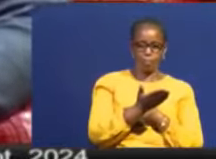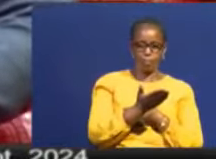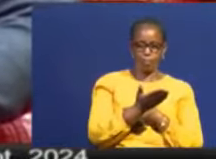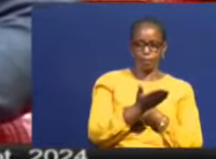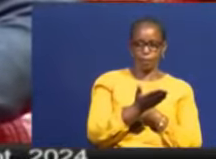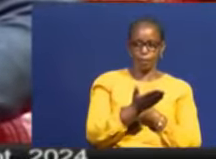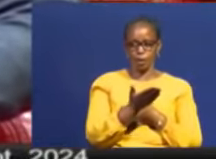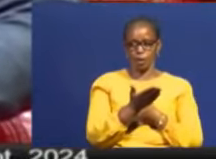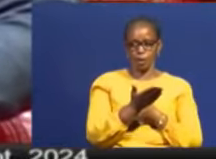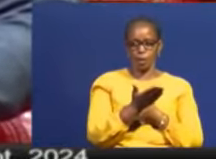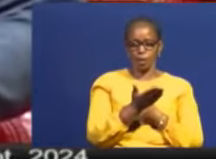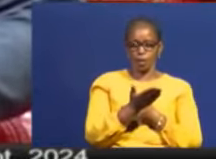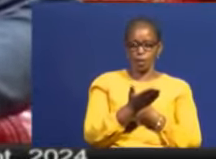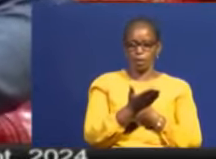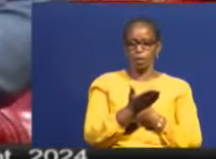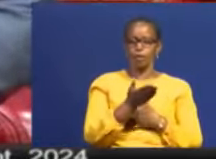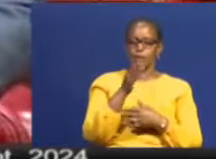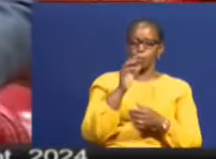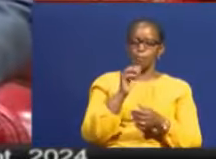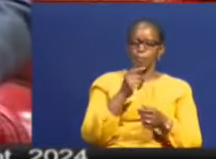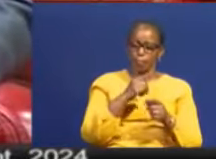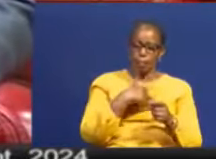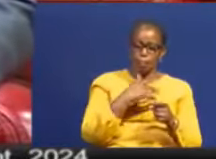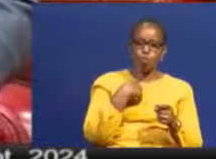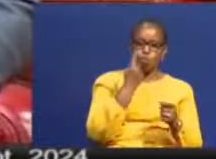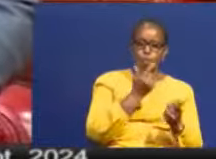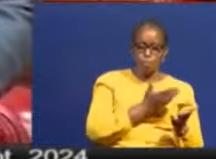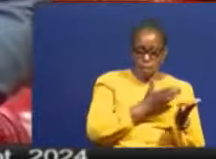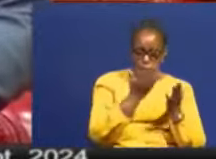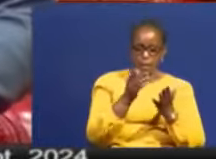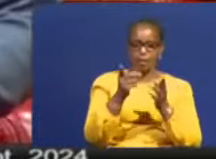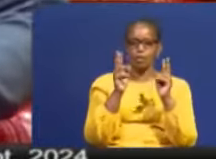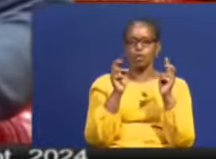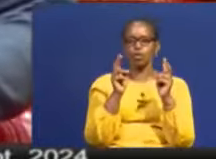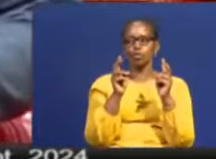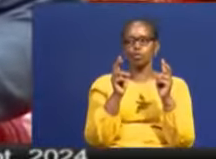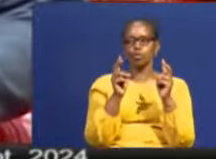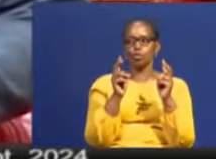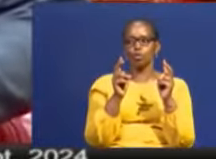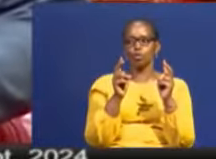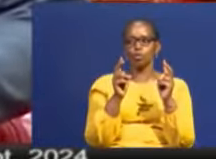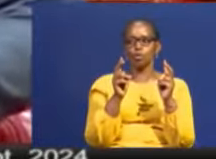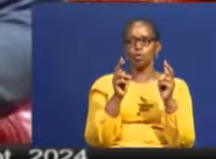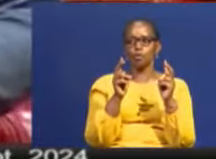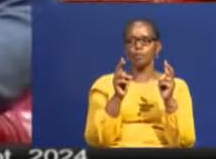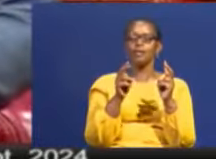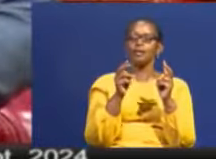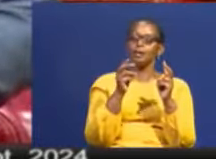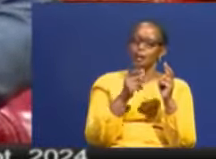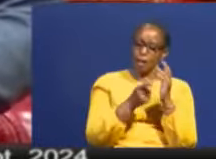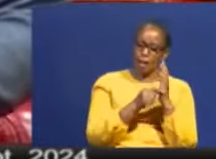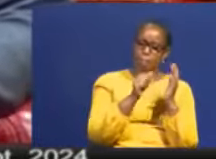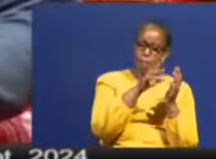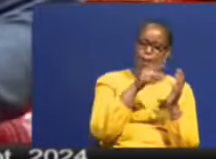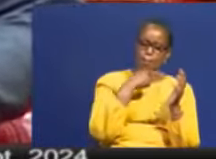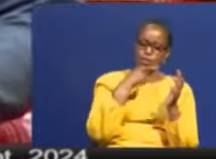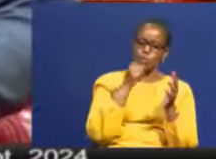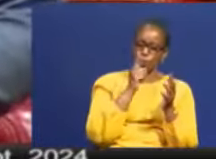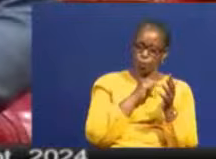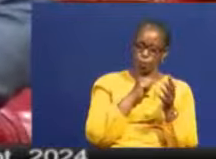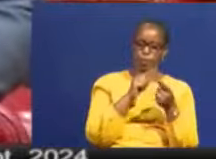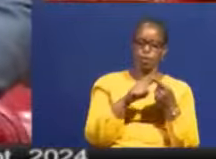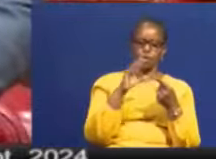said, but the petitioners, whose name has been alluded in this house, the Council